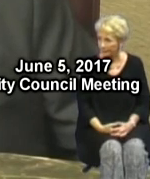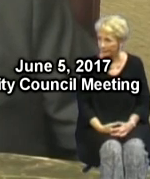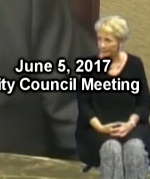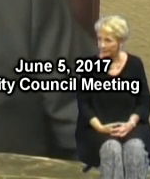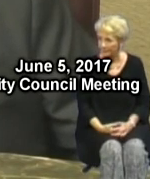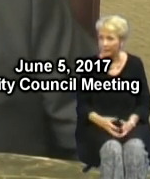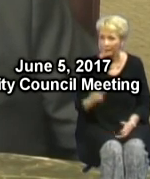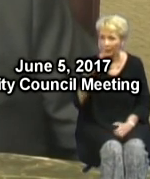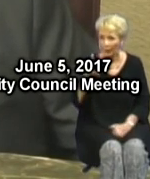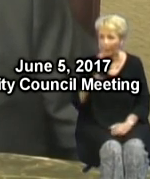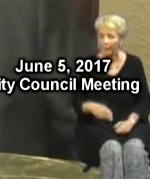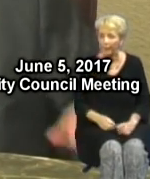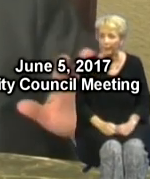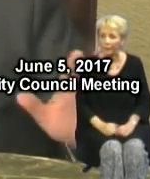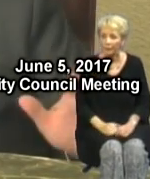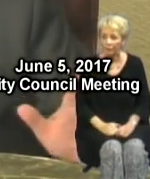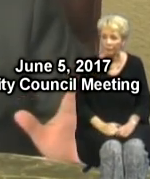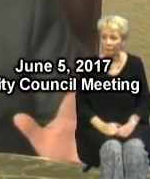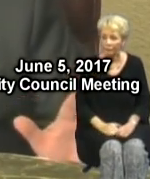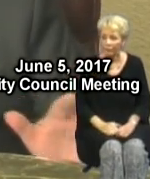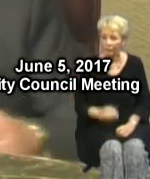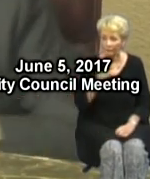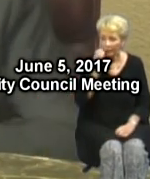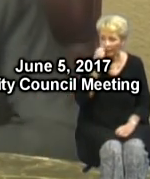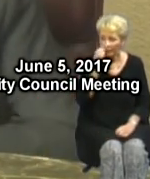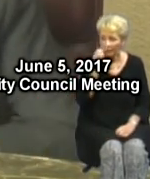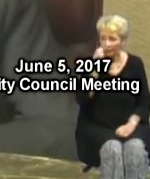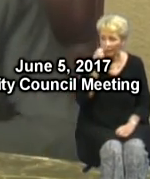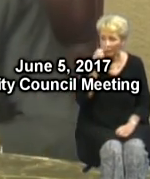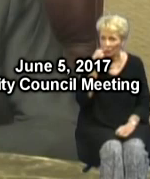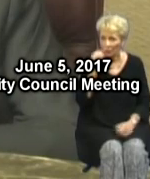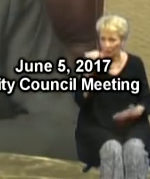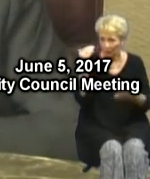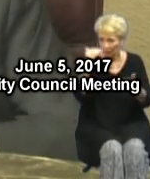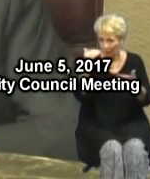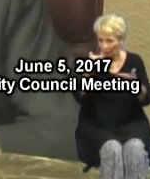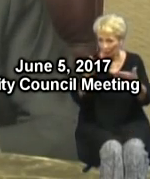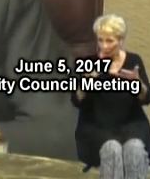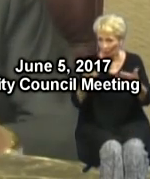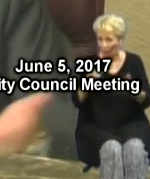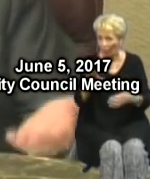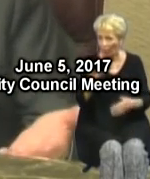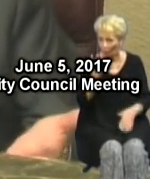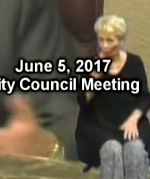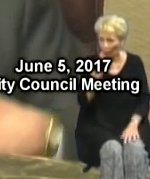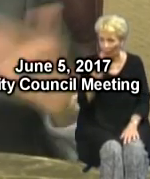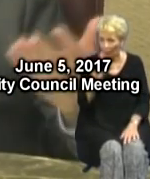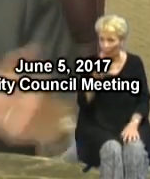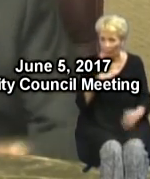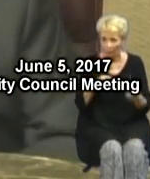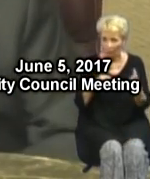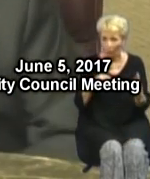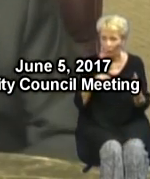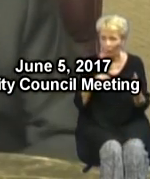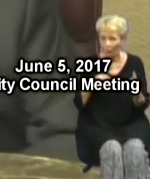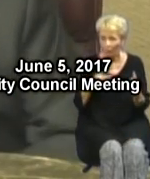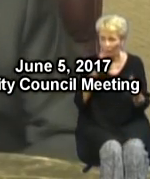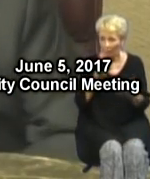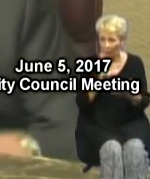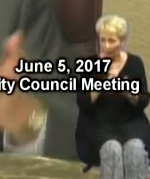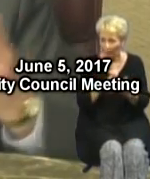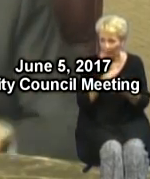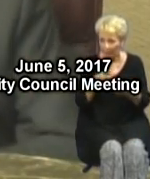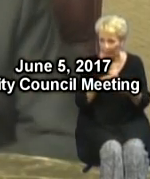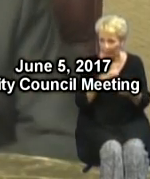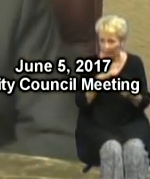Mm-hmm. Okay. Mm-hmm. I mean, that's just my suggestion. You could just go down. If somebody wants to appoint one, throw that name out,